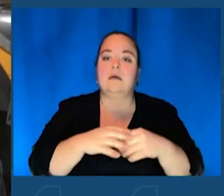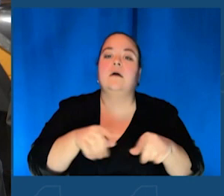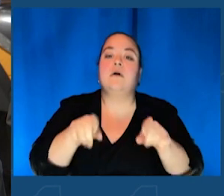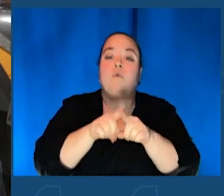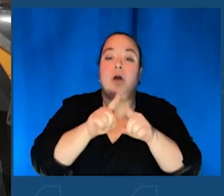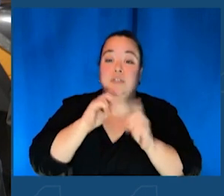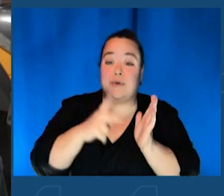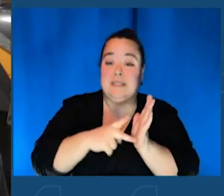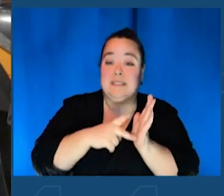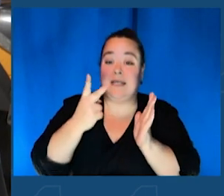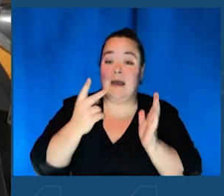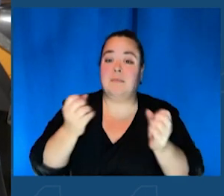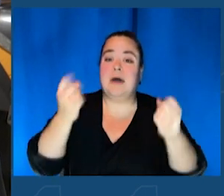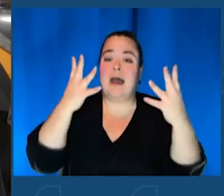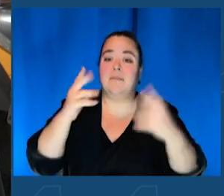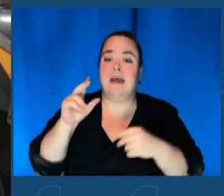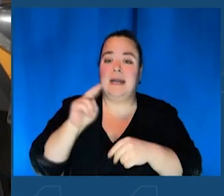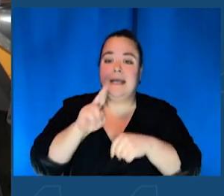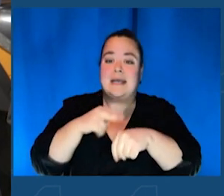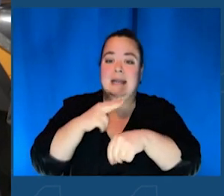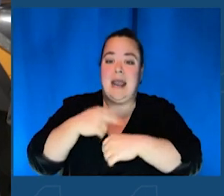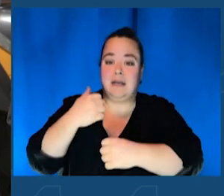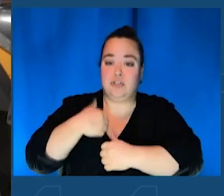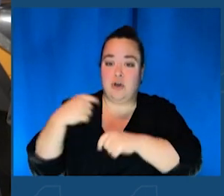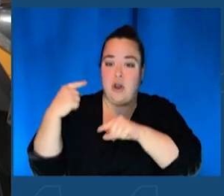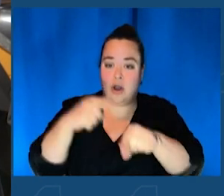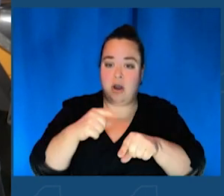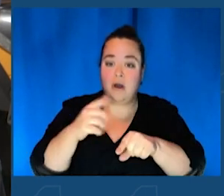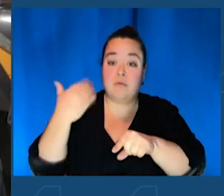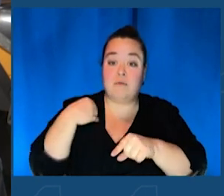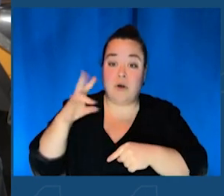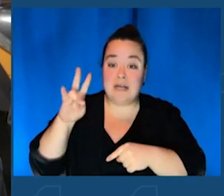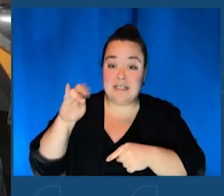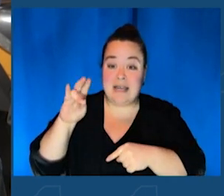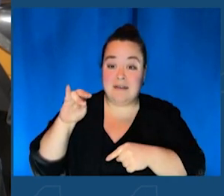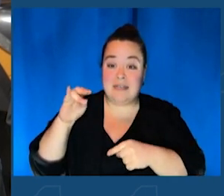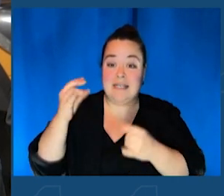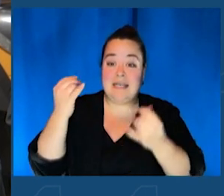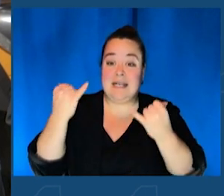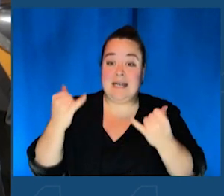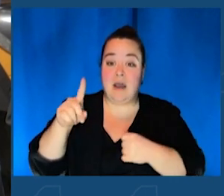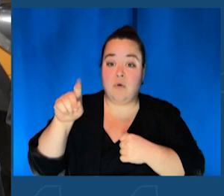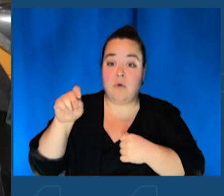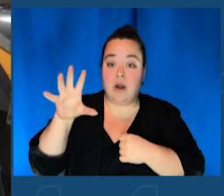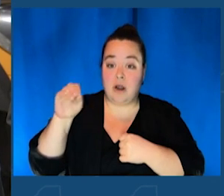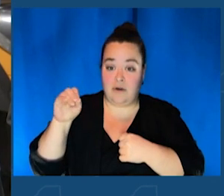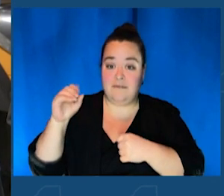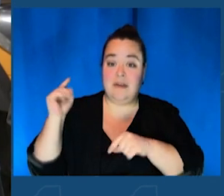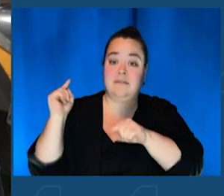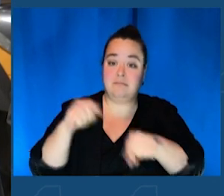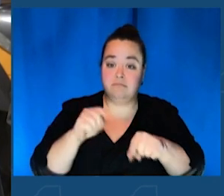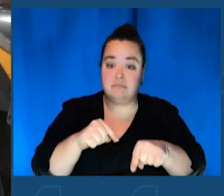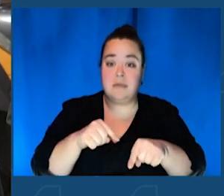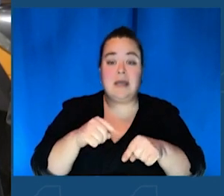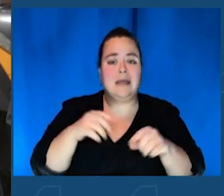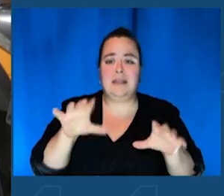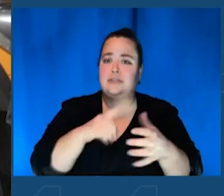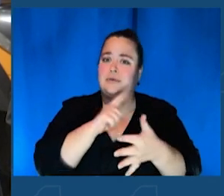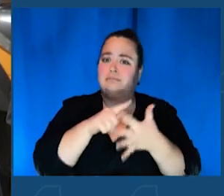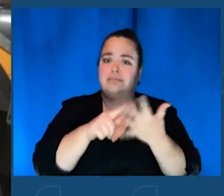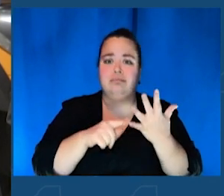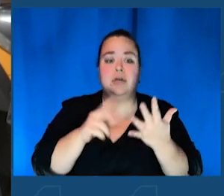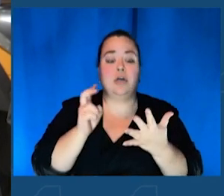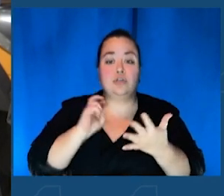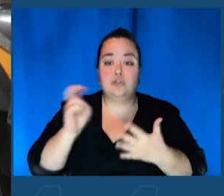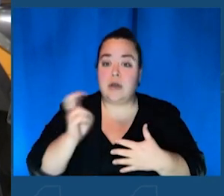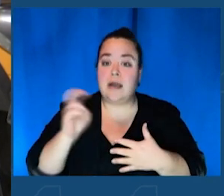that were brought here. We originally had about 70. We now have 150. They're doing everything from transporting dialysis patients